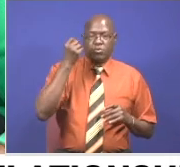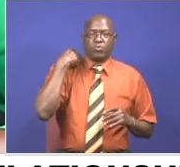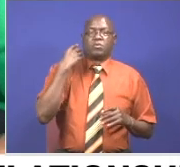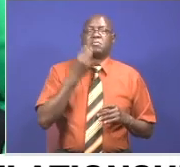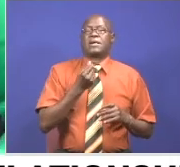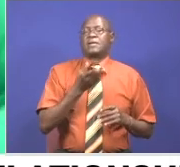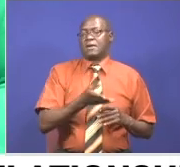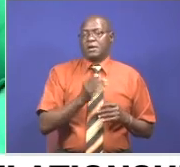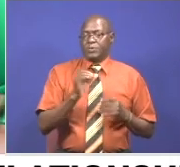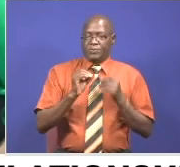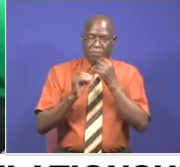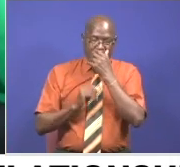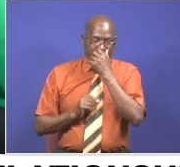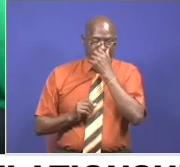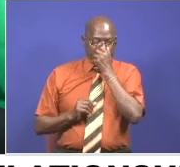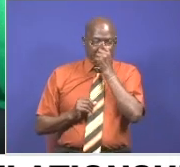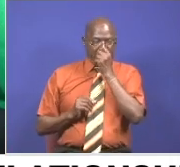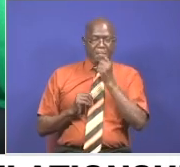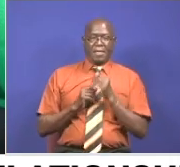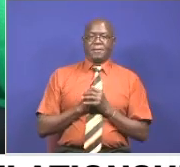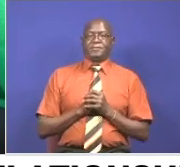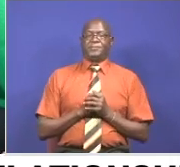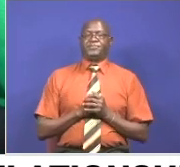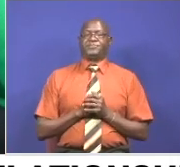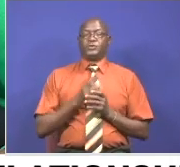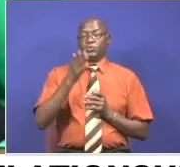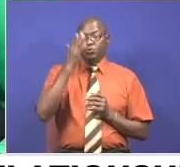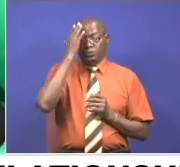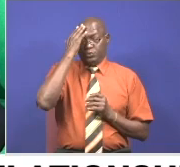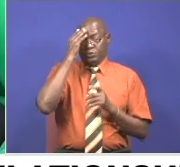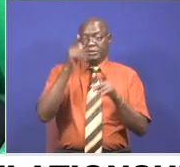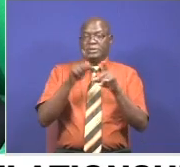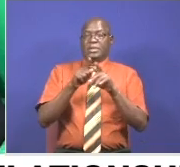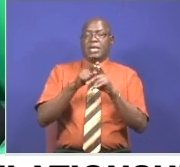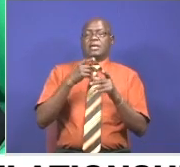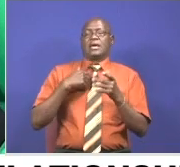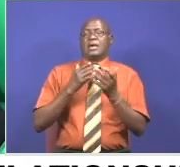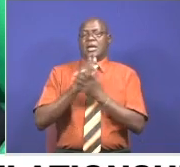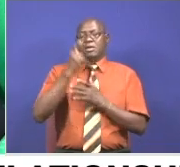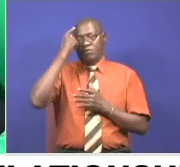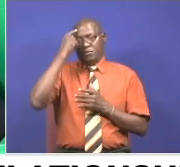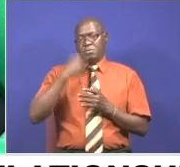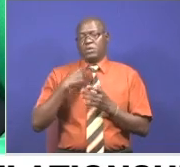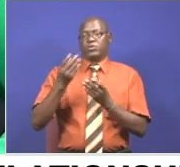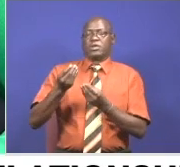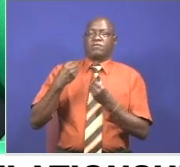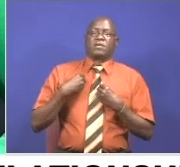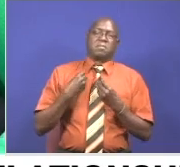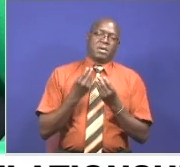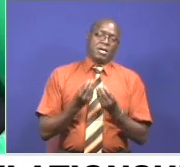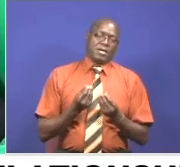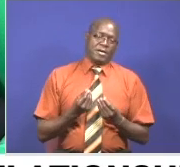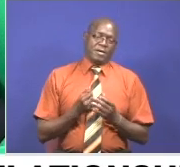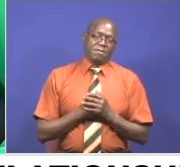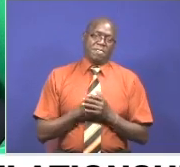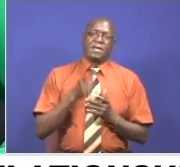there was money to be given to you. You know, it's like it is a right for me to be given the money. So somehow that builds